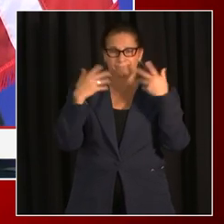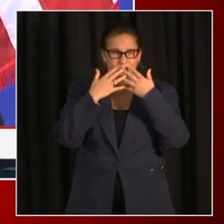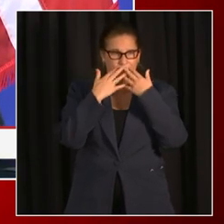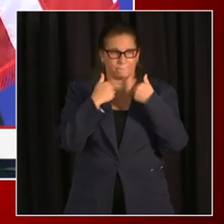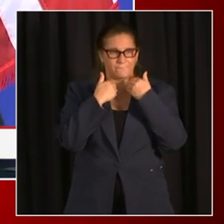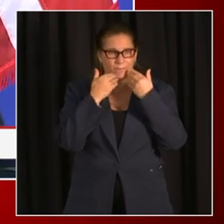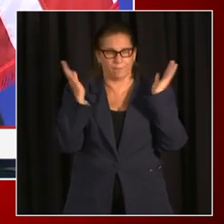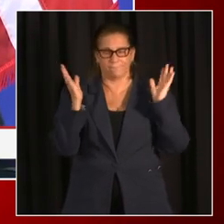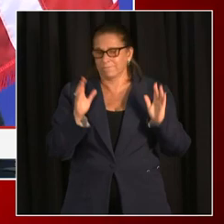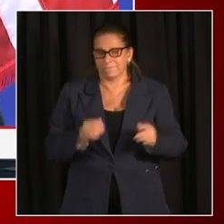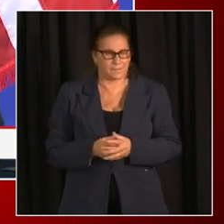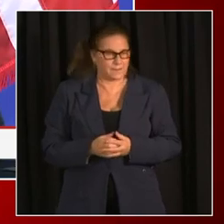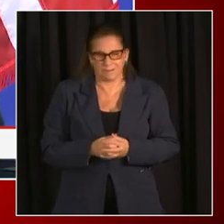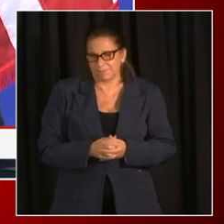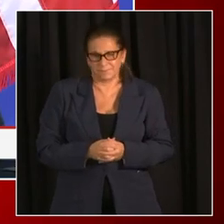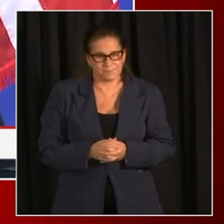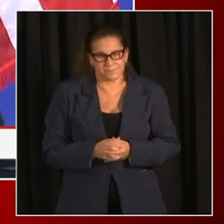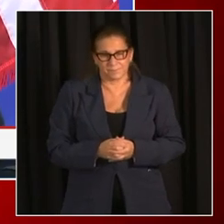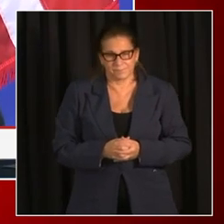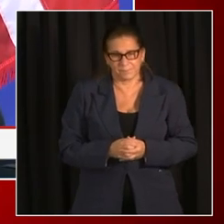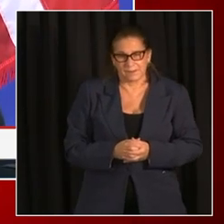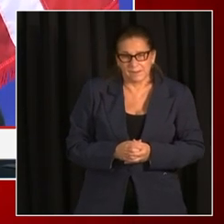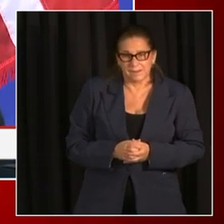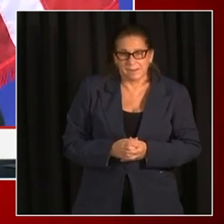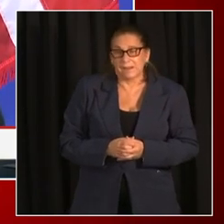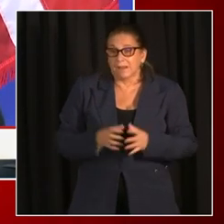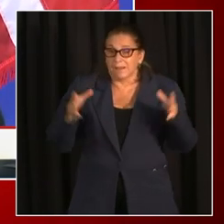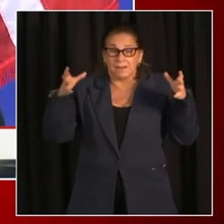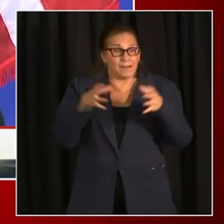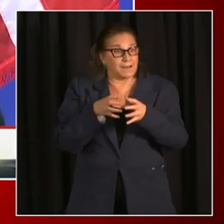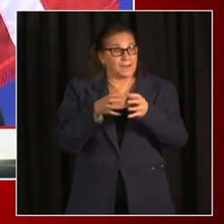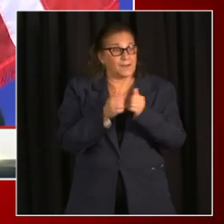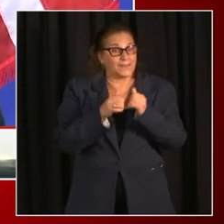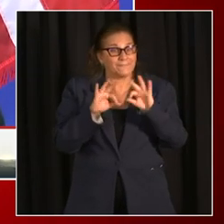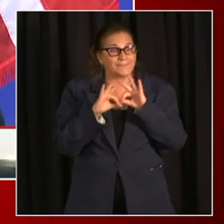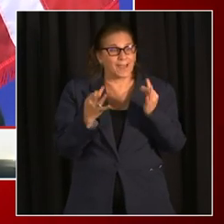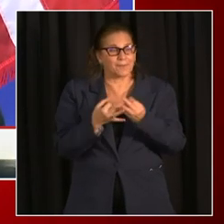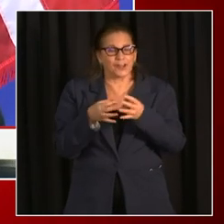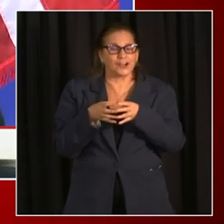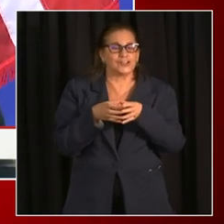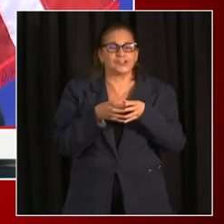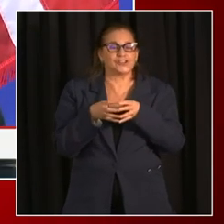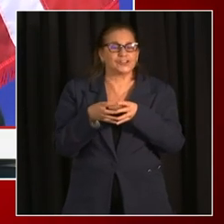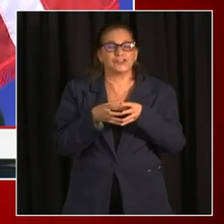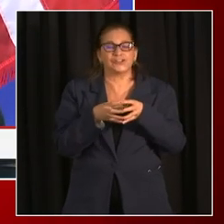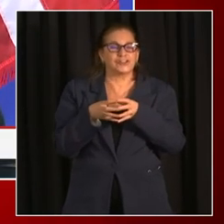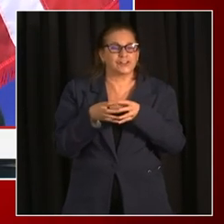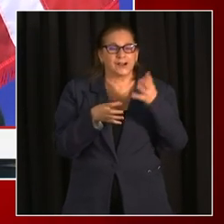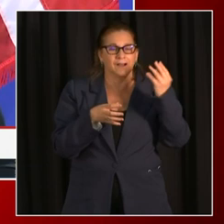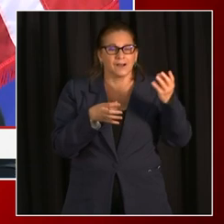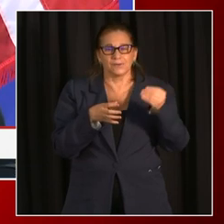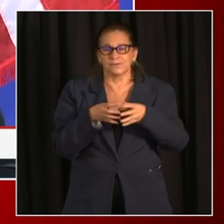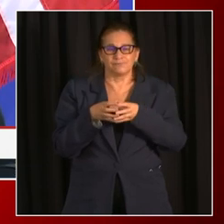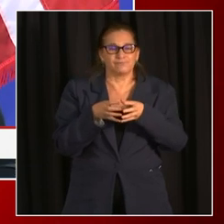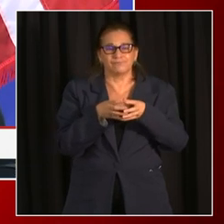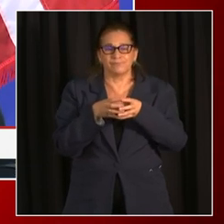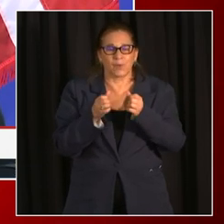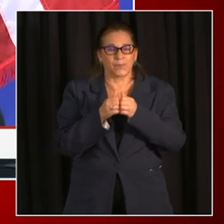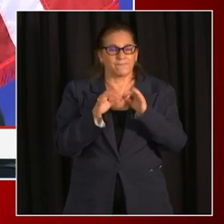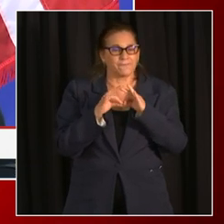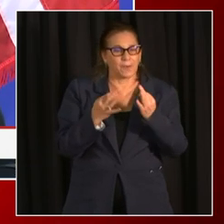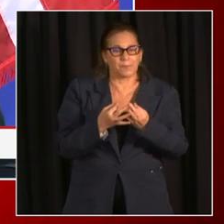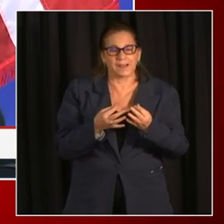including small gatherings with family and friends, and including going out for retail